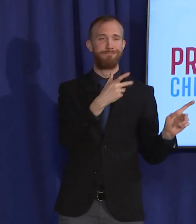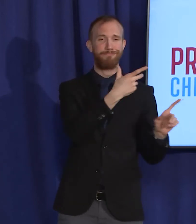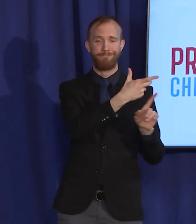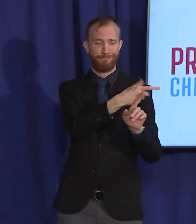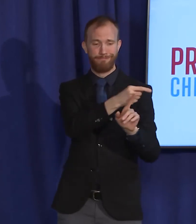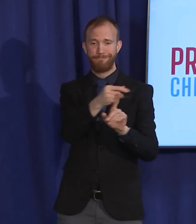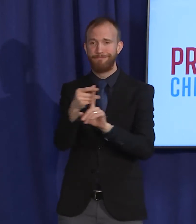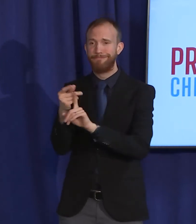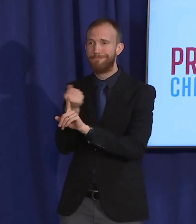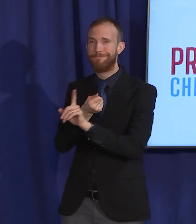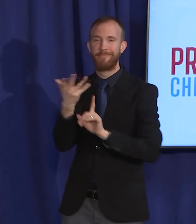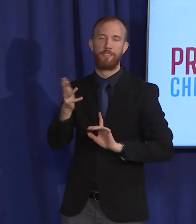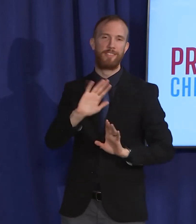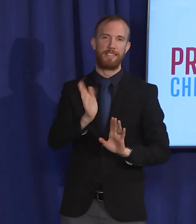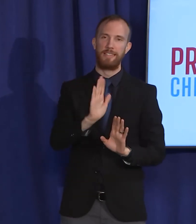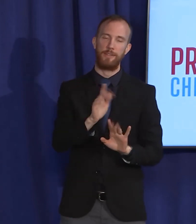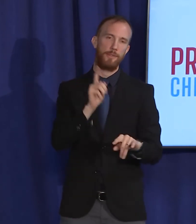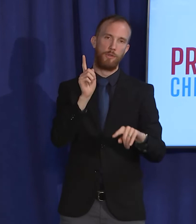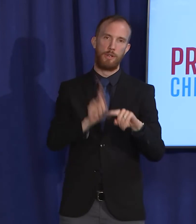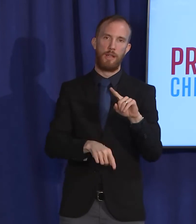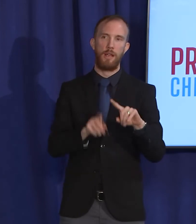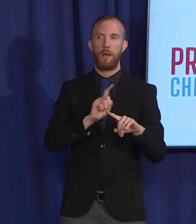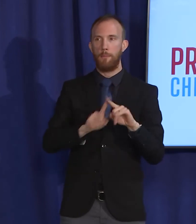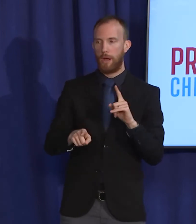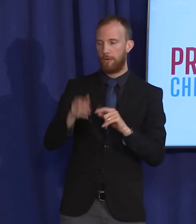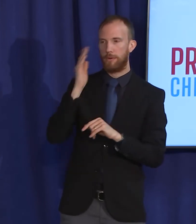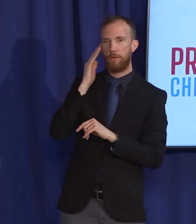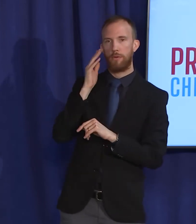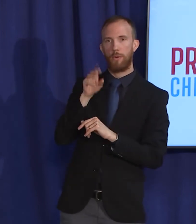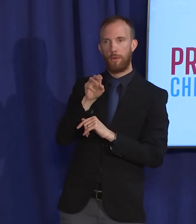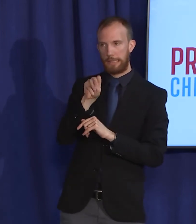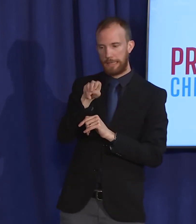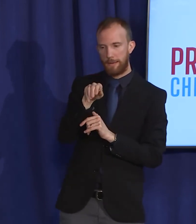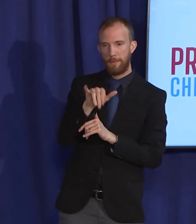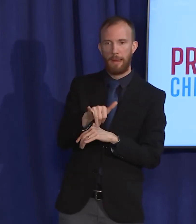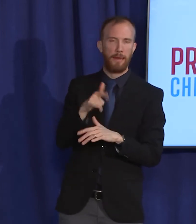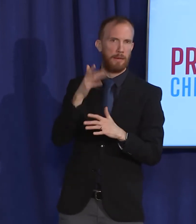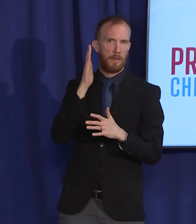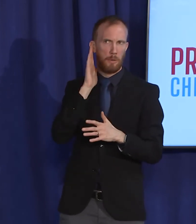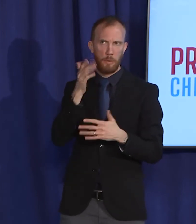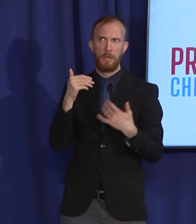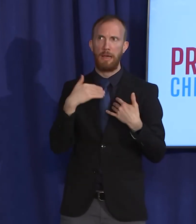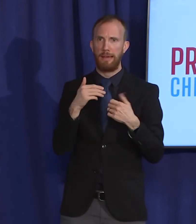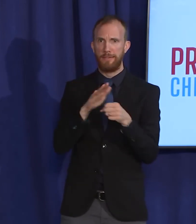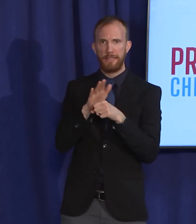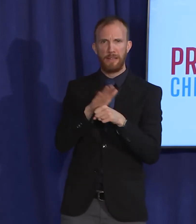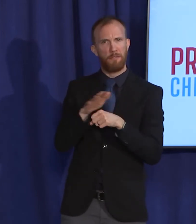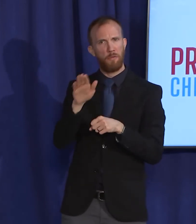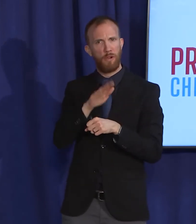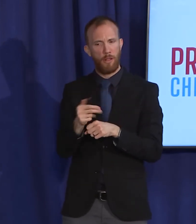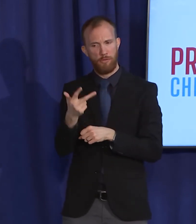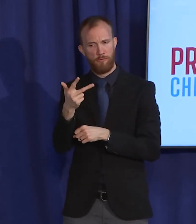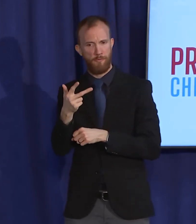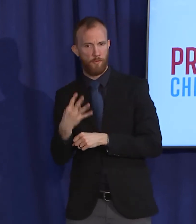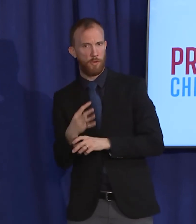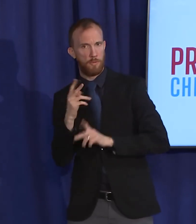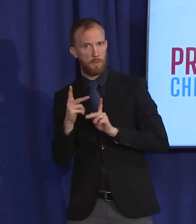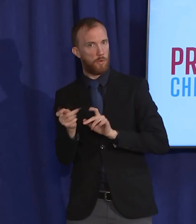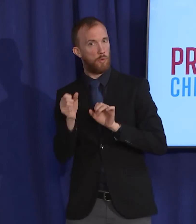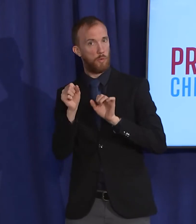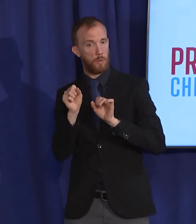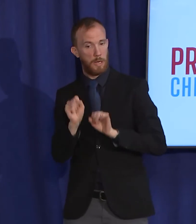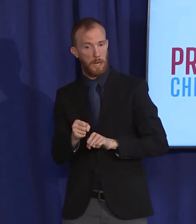point enough vaccine to have gotten through, the very large majority, around 3/4 of the people who would have been